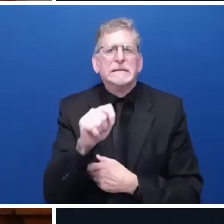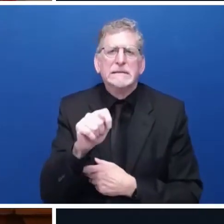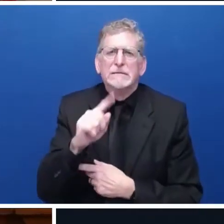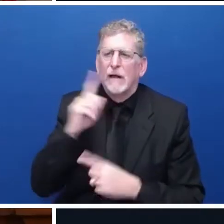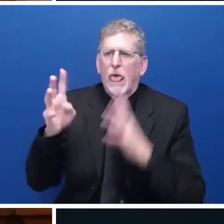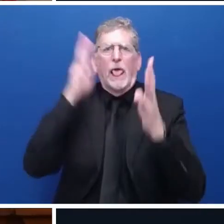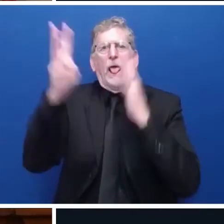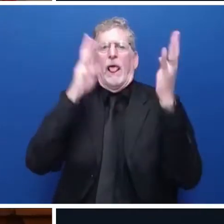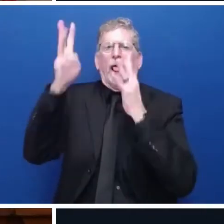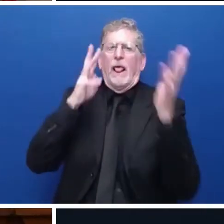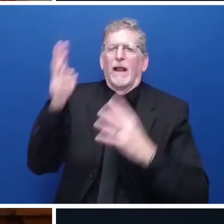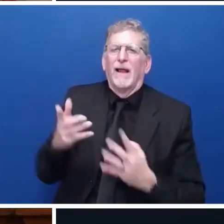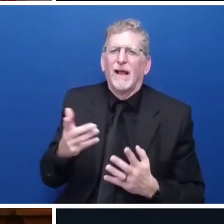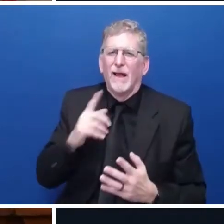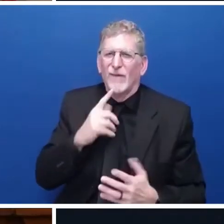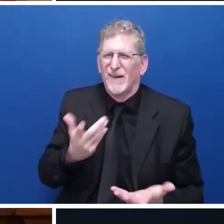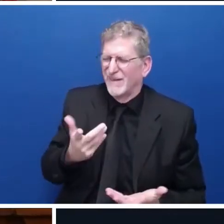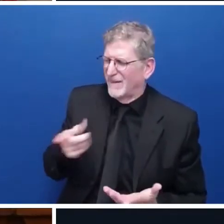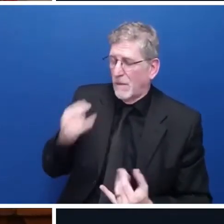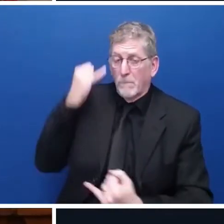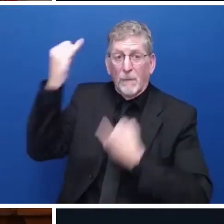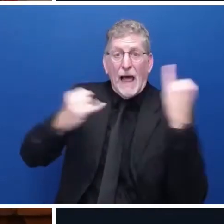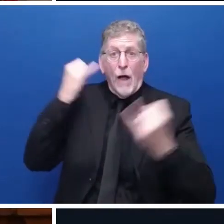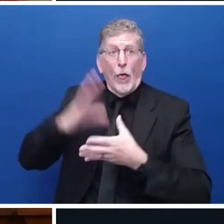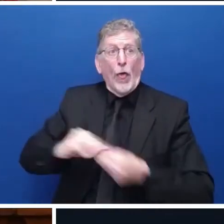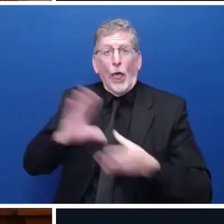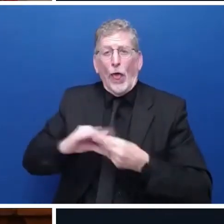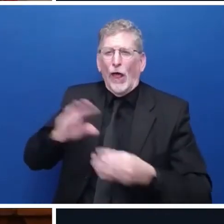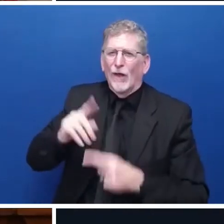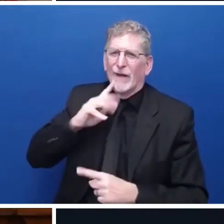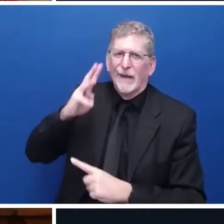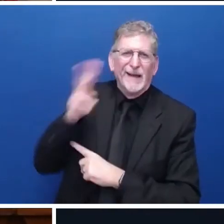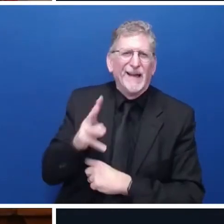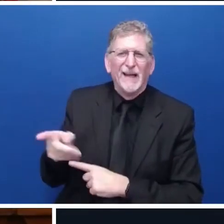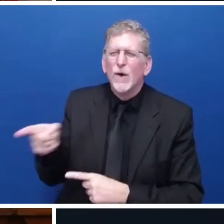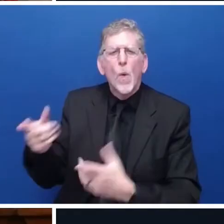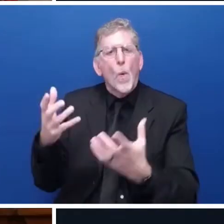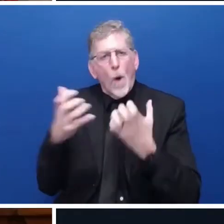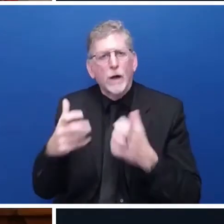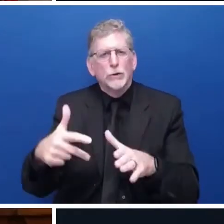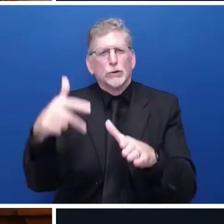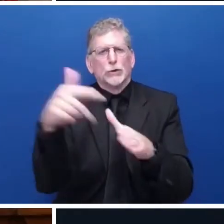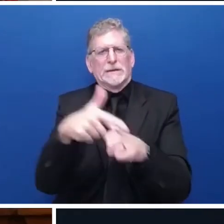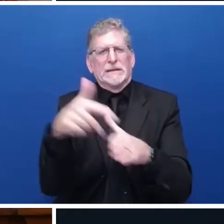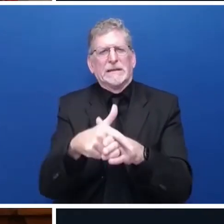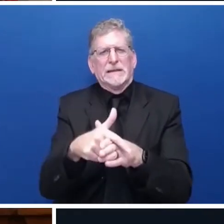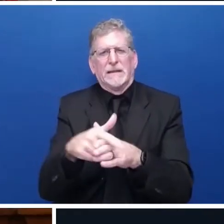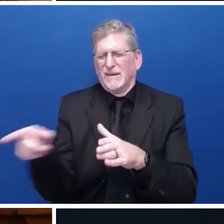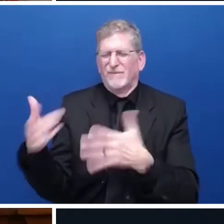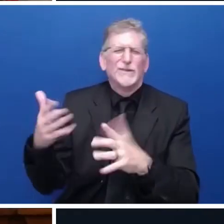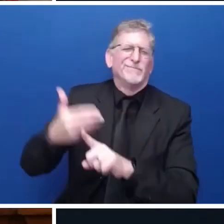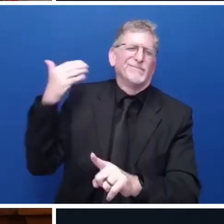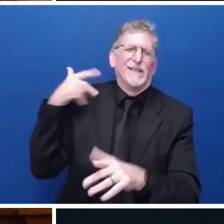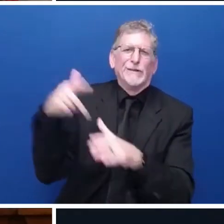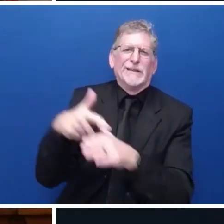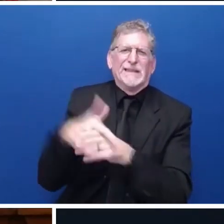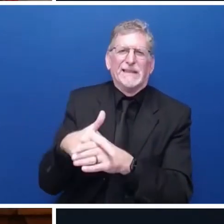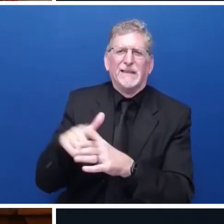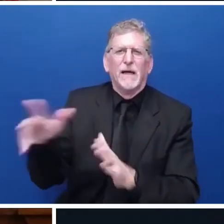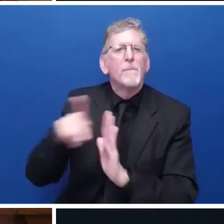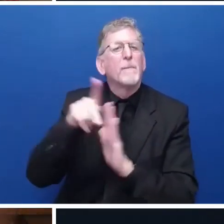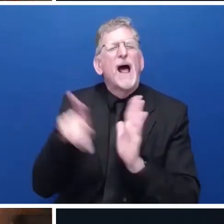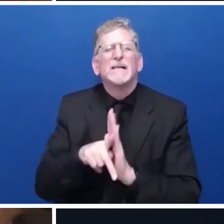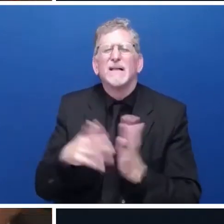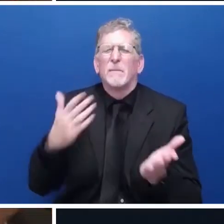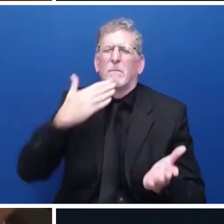imagination they have. They want to cheat. They have cheated. And their policy is so bad that the only way they can get elected is to